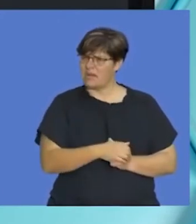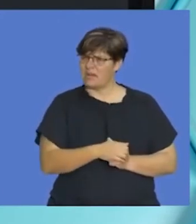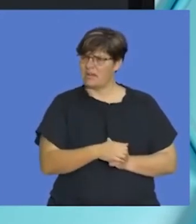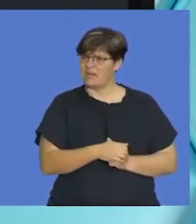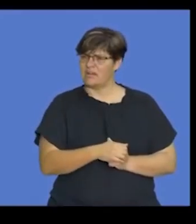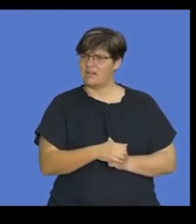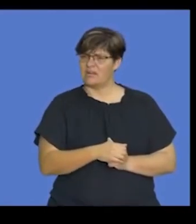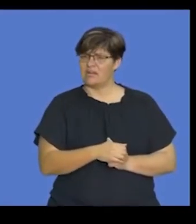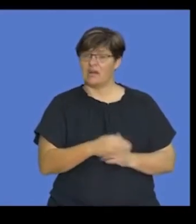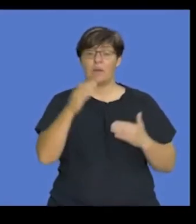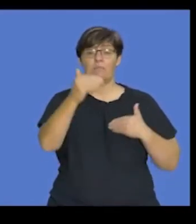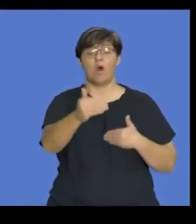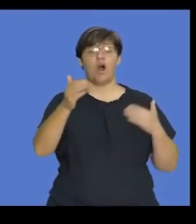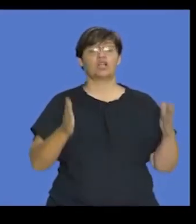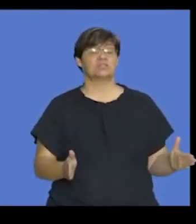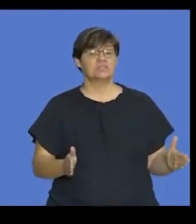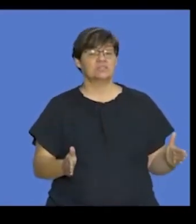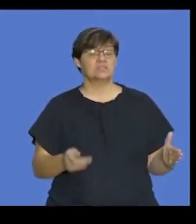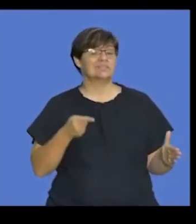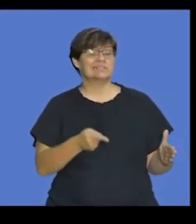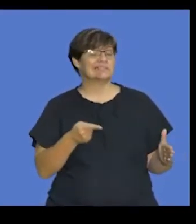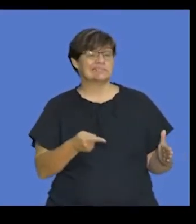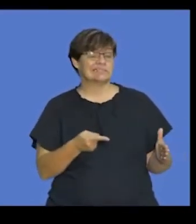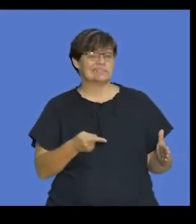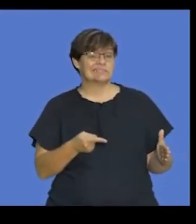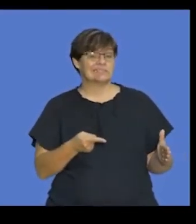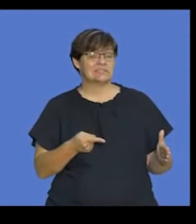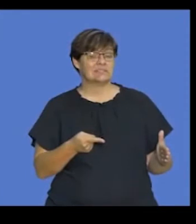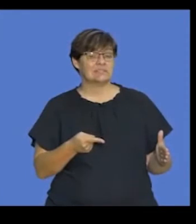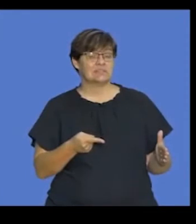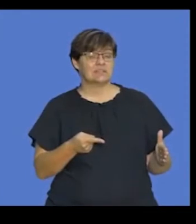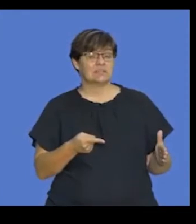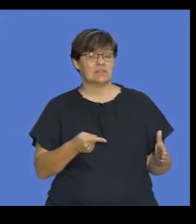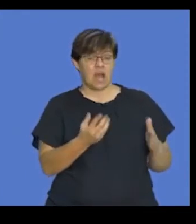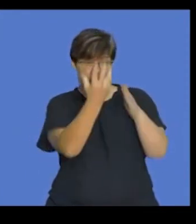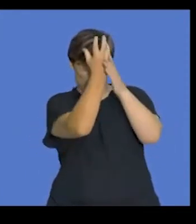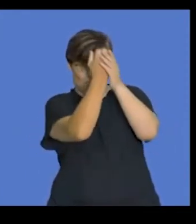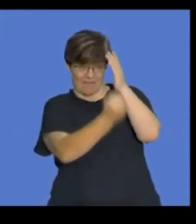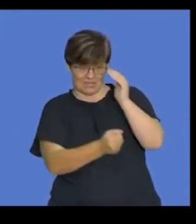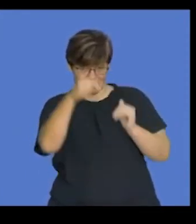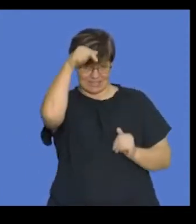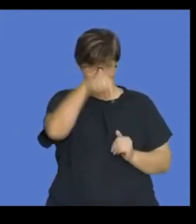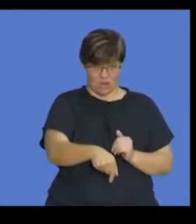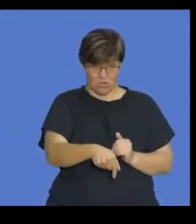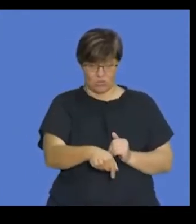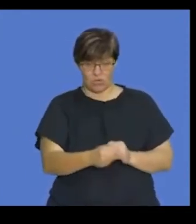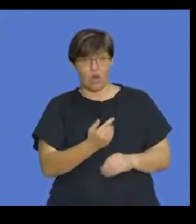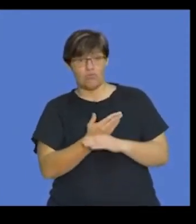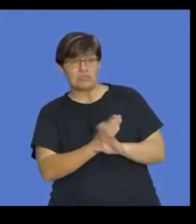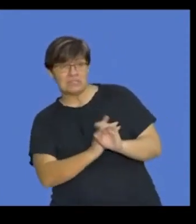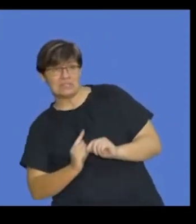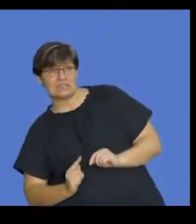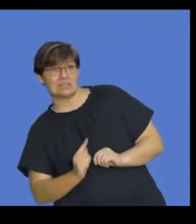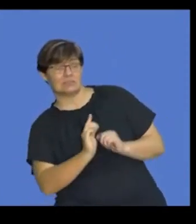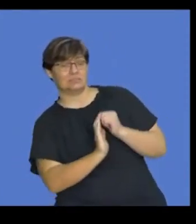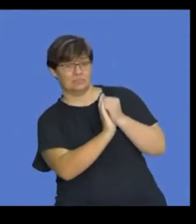box, okay, gravity acts down. What resists gravity? The